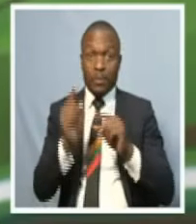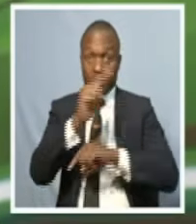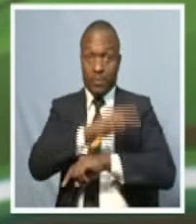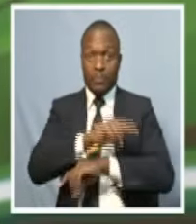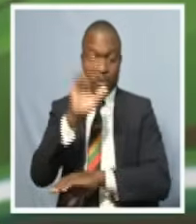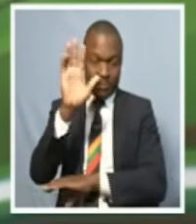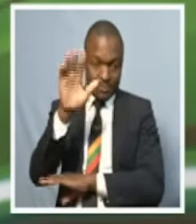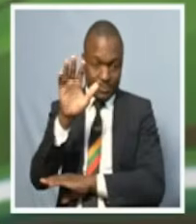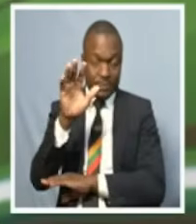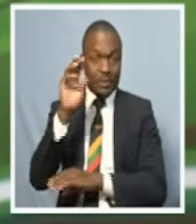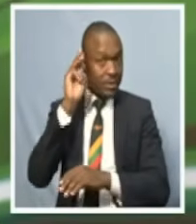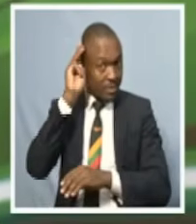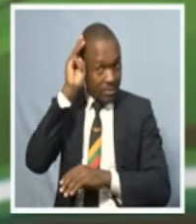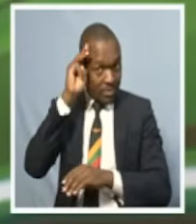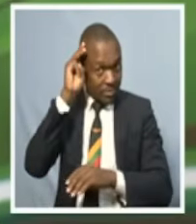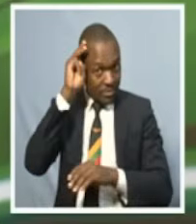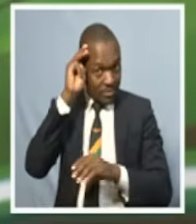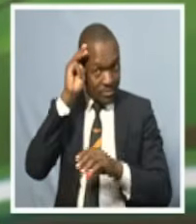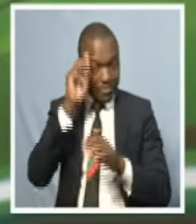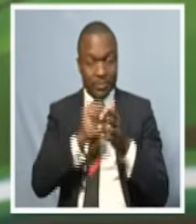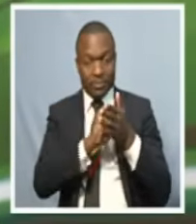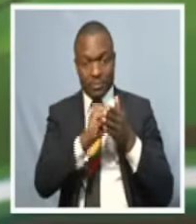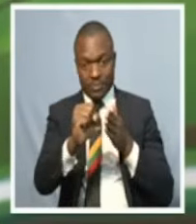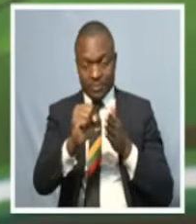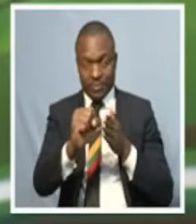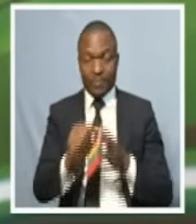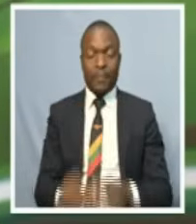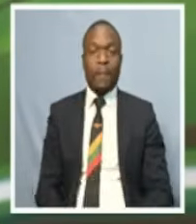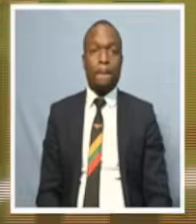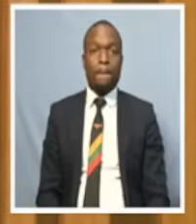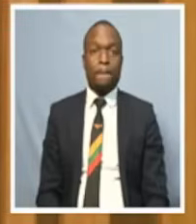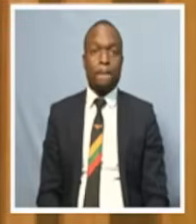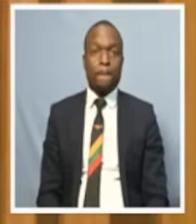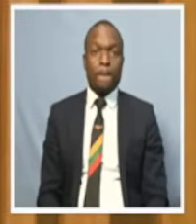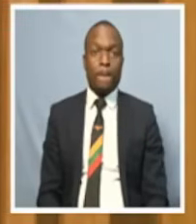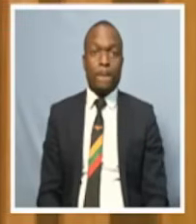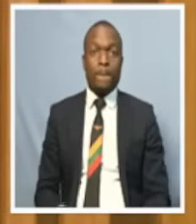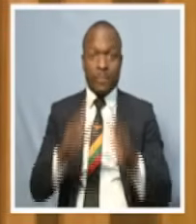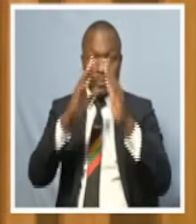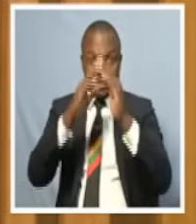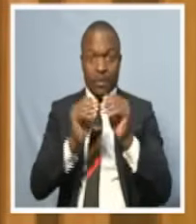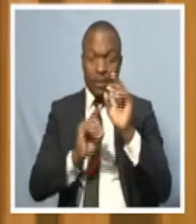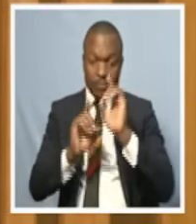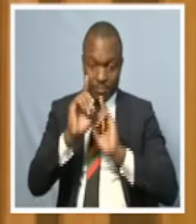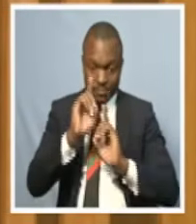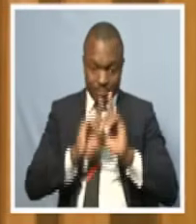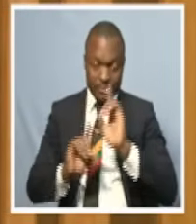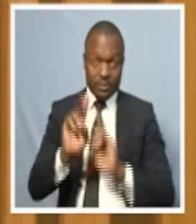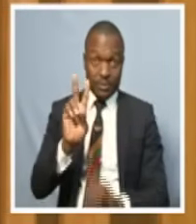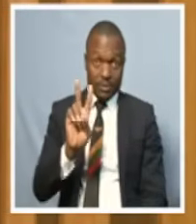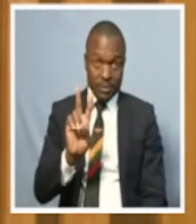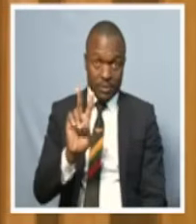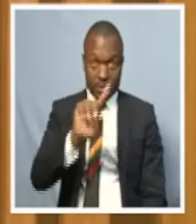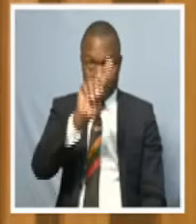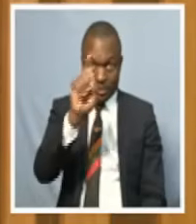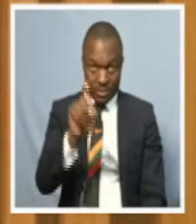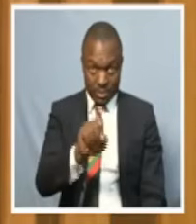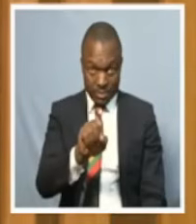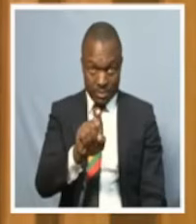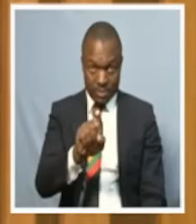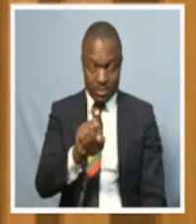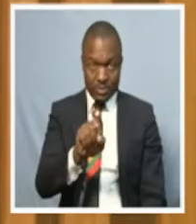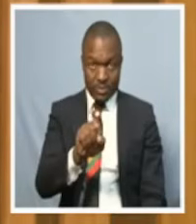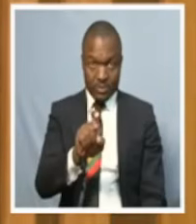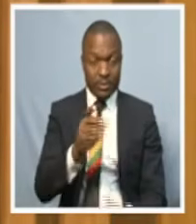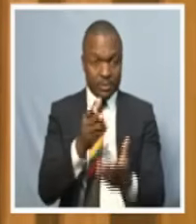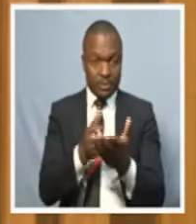in that ministerial statement. And we also expect the House to consider two questions for oral answer under Standing Order 80. These